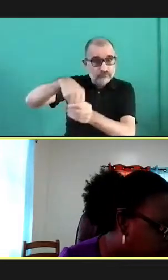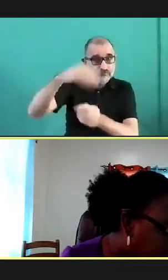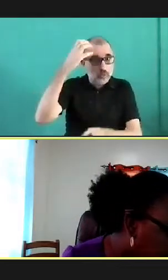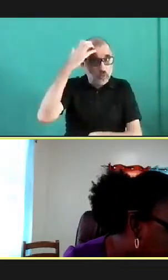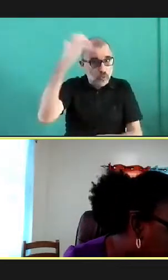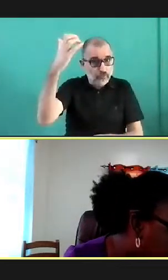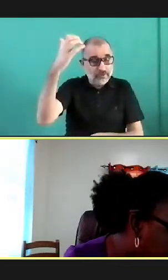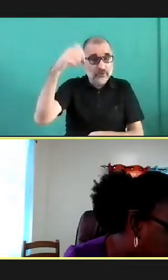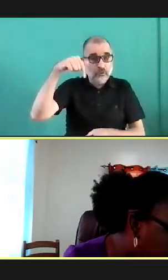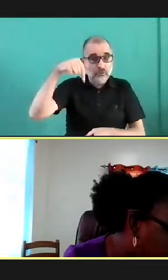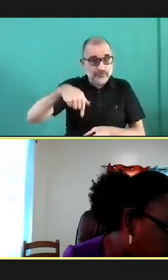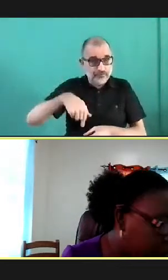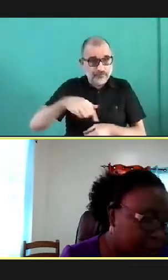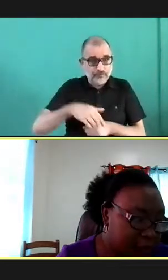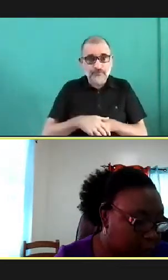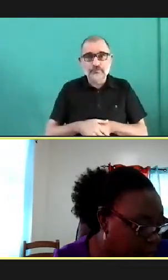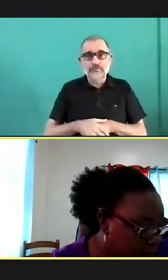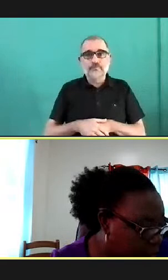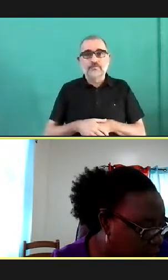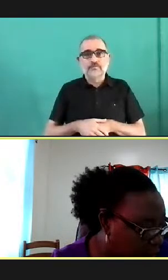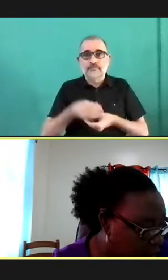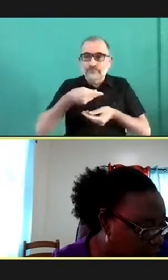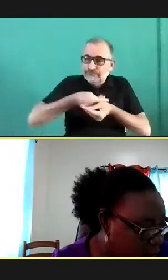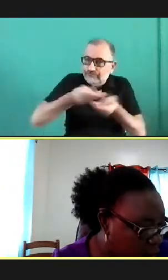financial protection